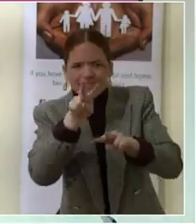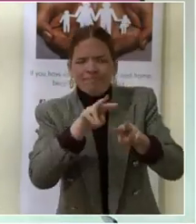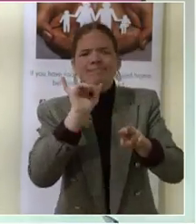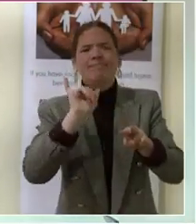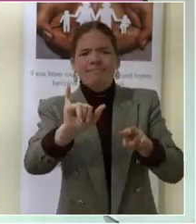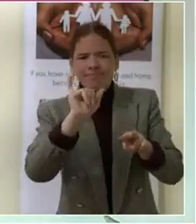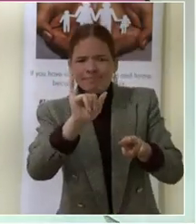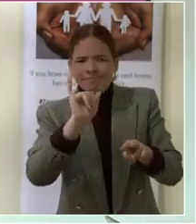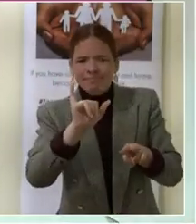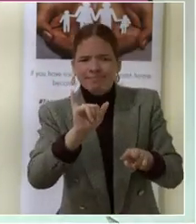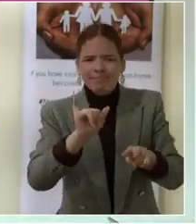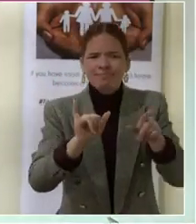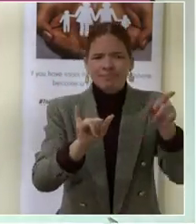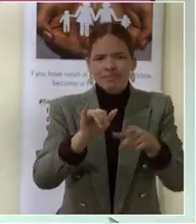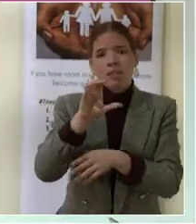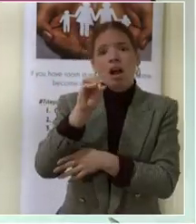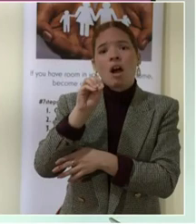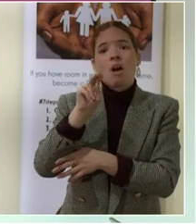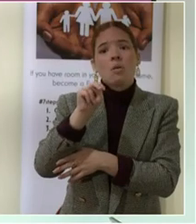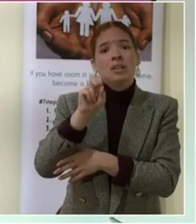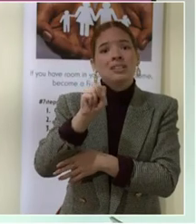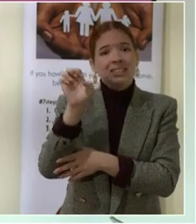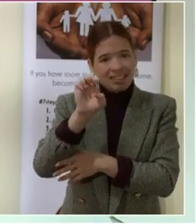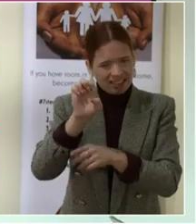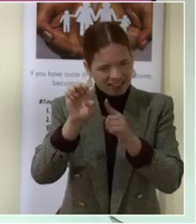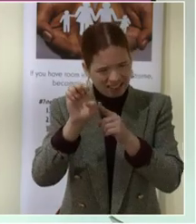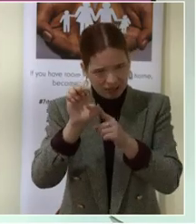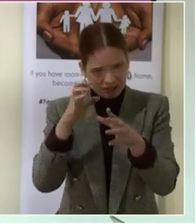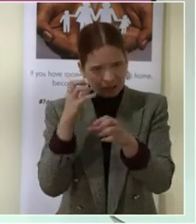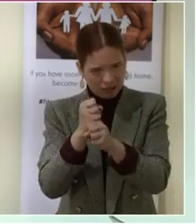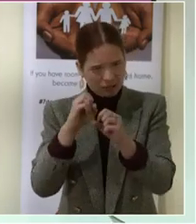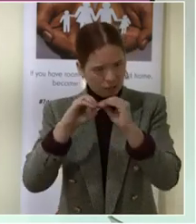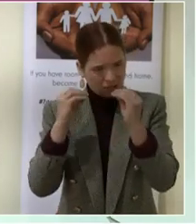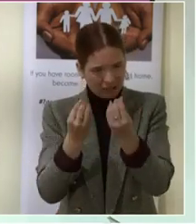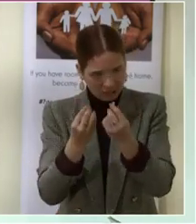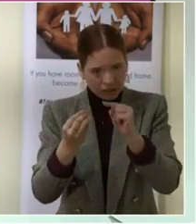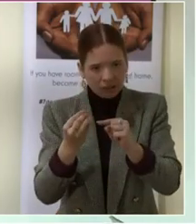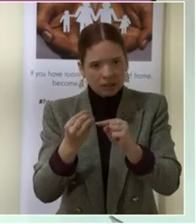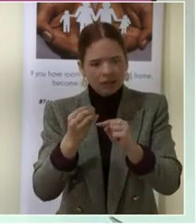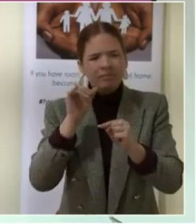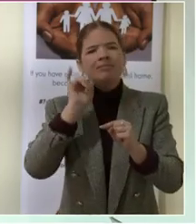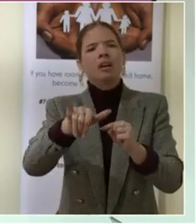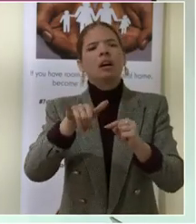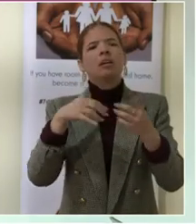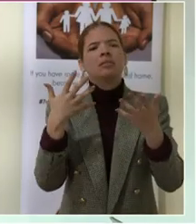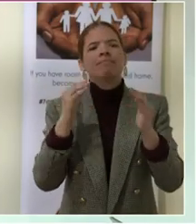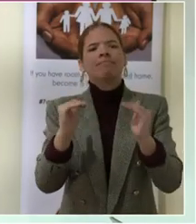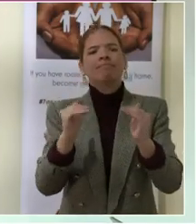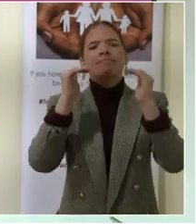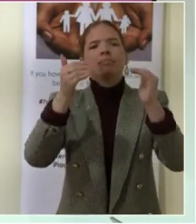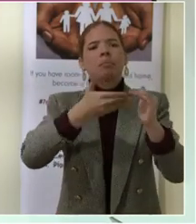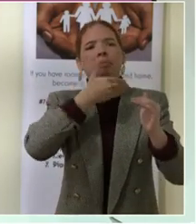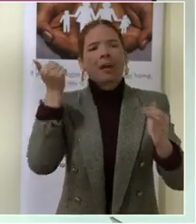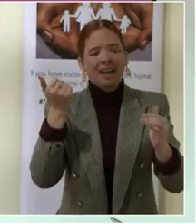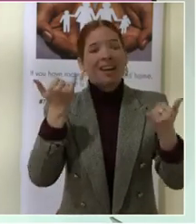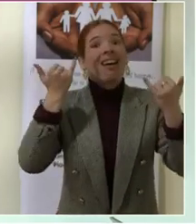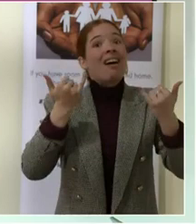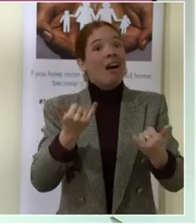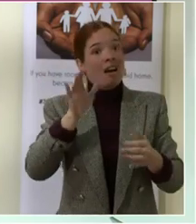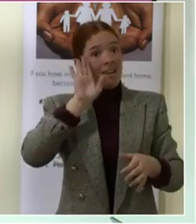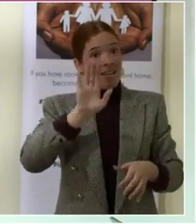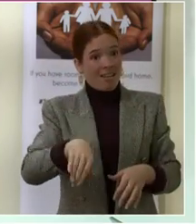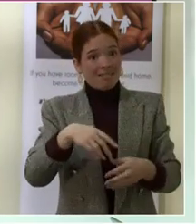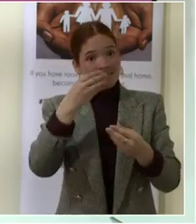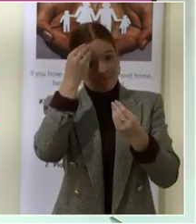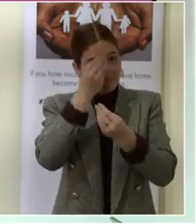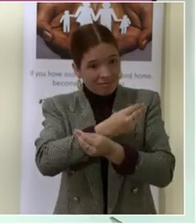need to do to take them to the next level. So I'm proud today to announce that Linda Harllee Harper is going to